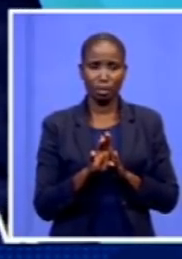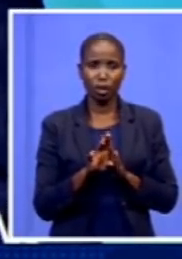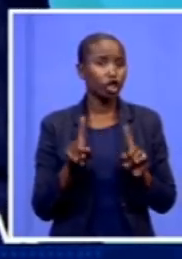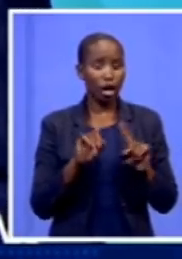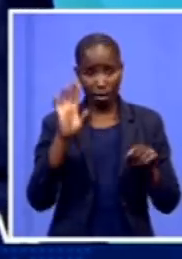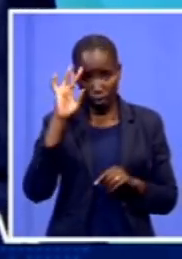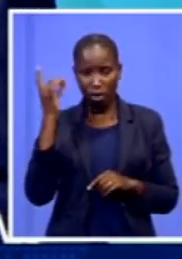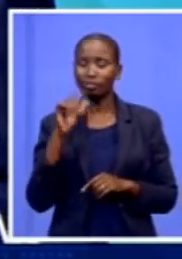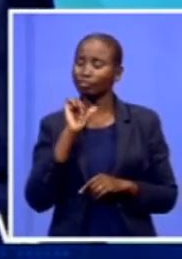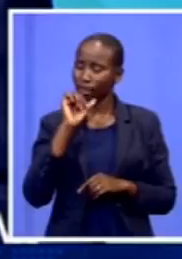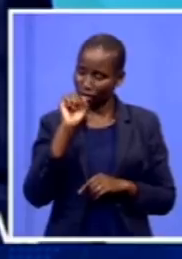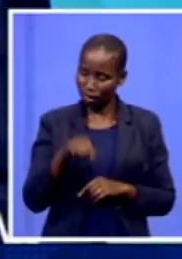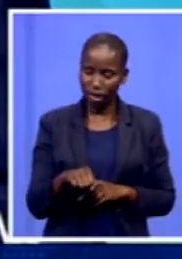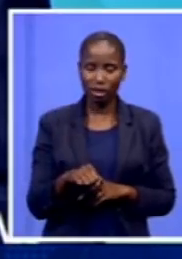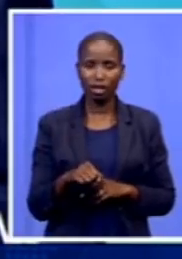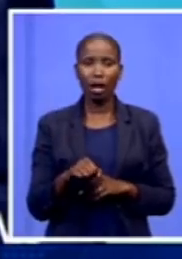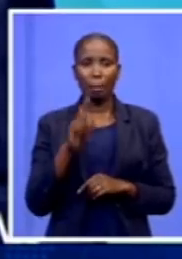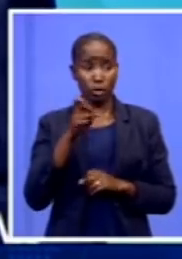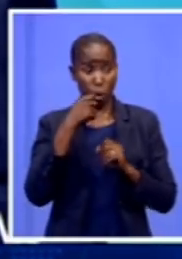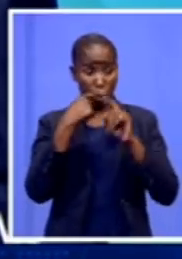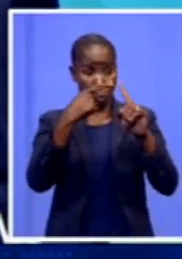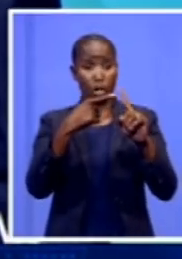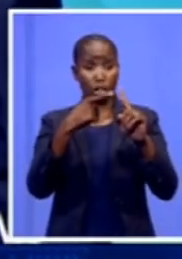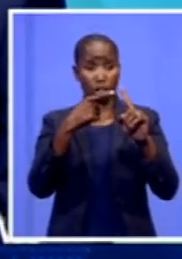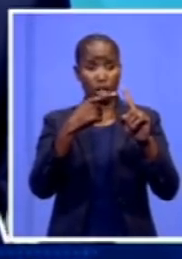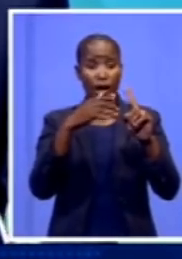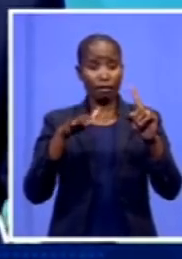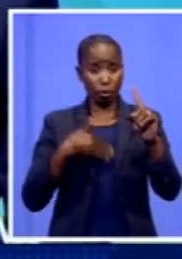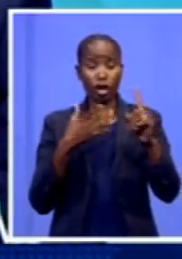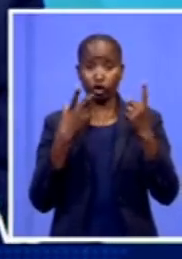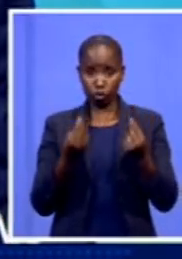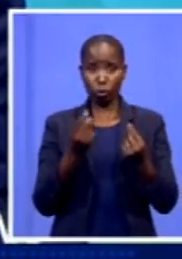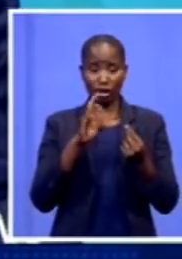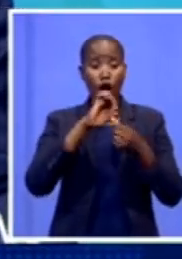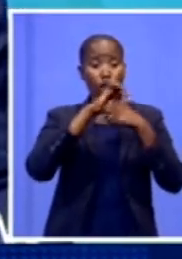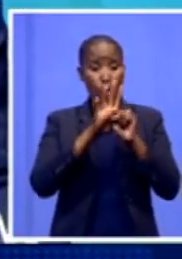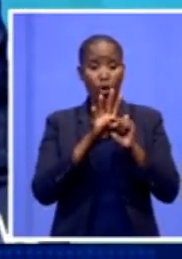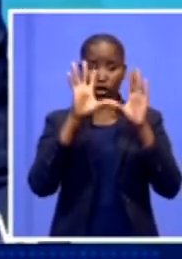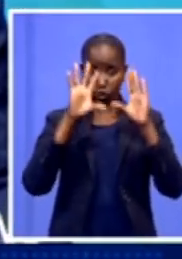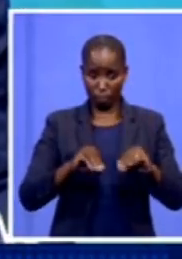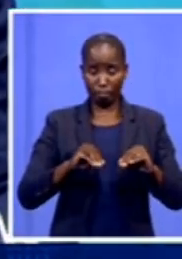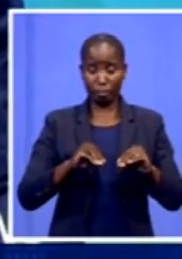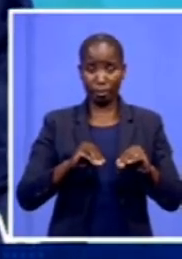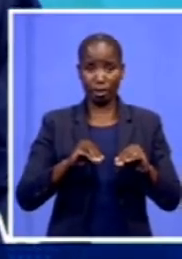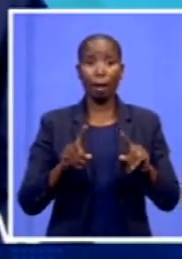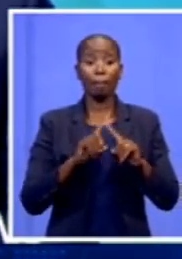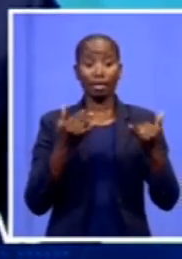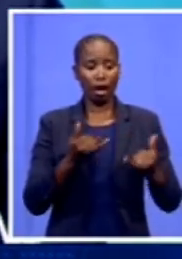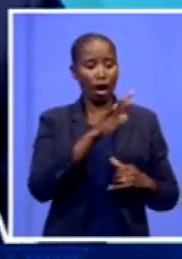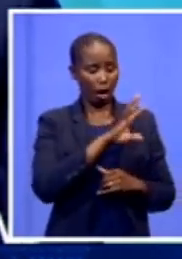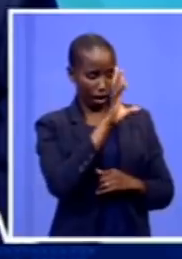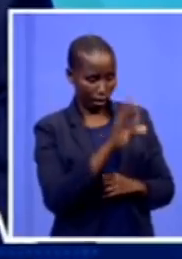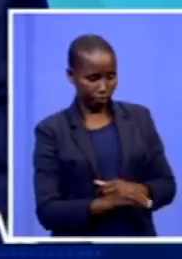of combating and fighting COVID-19, the African continent has